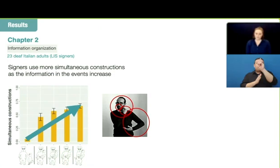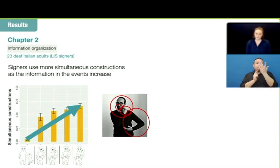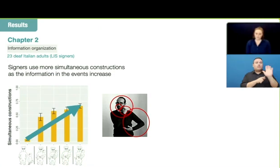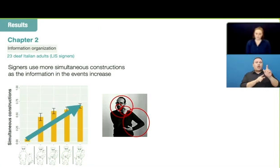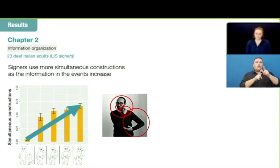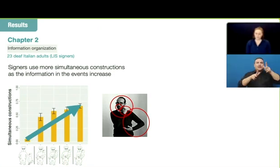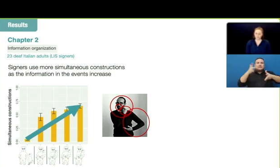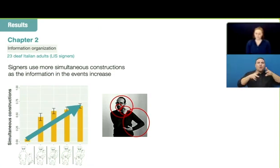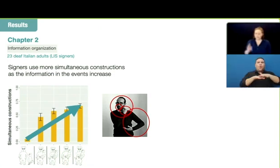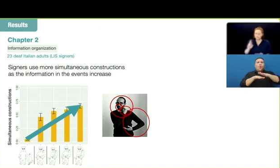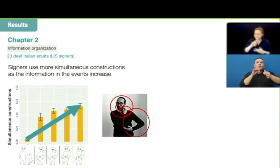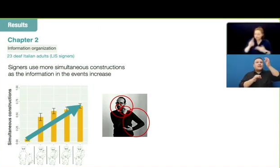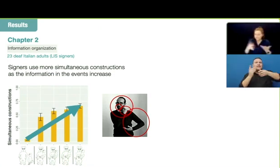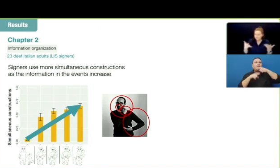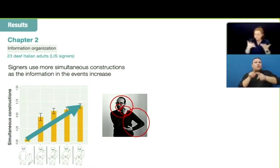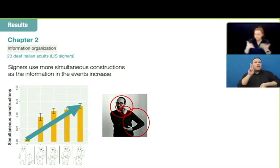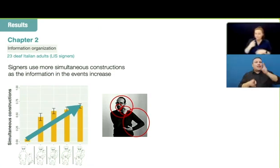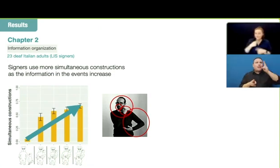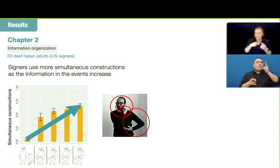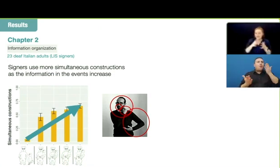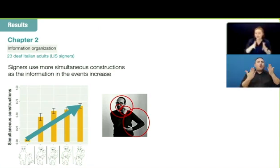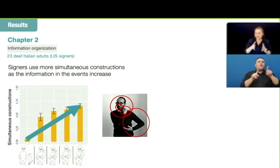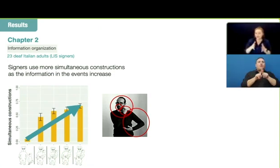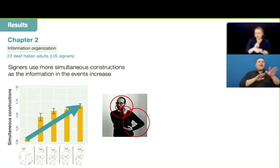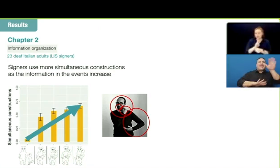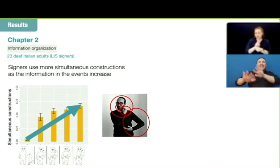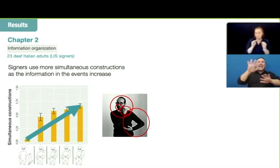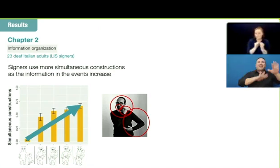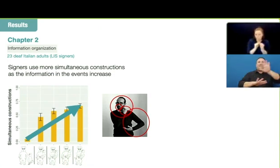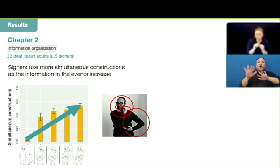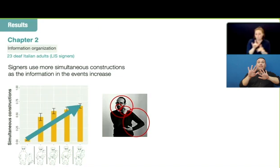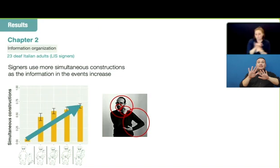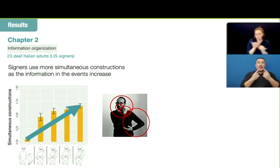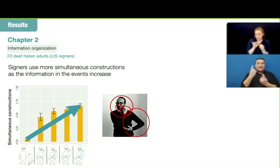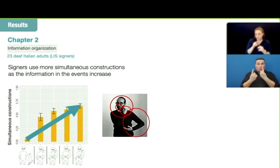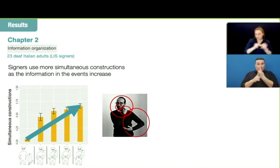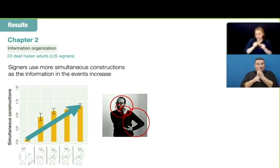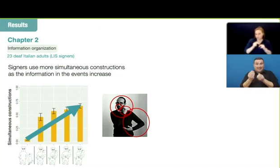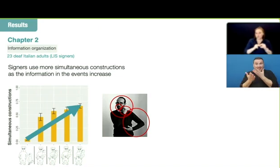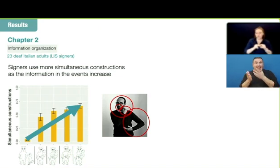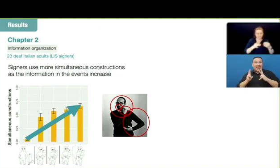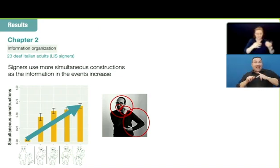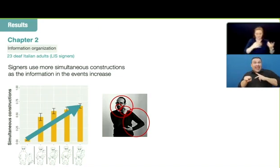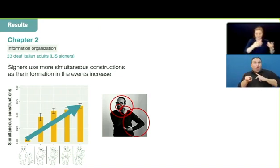Results reveal that signers use more simultaneous constructions as the information in the events increase.